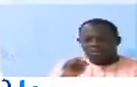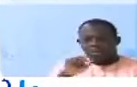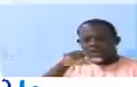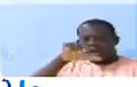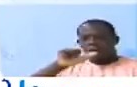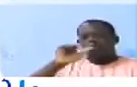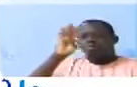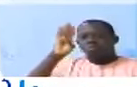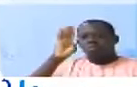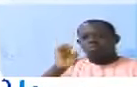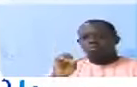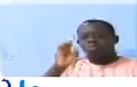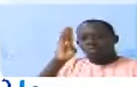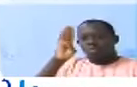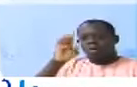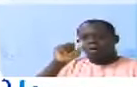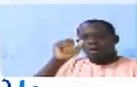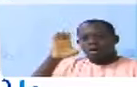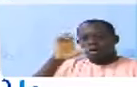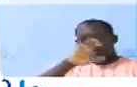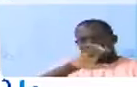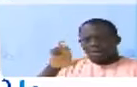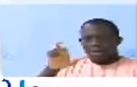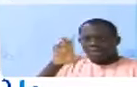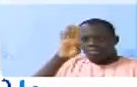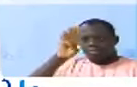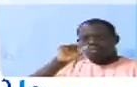Bah you mentioned is my younger